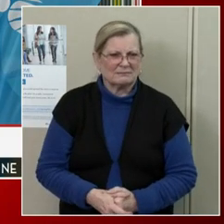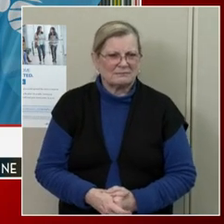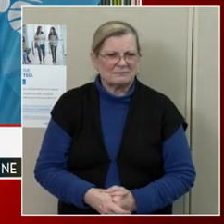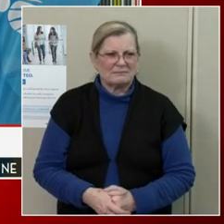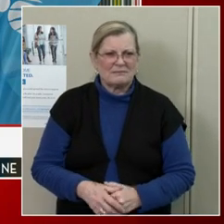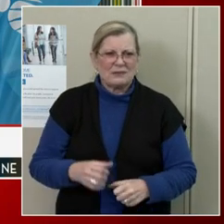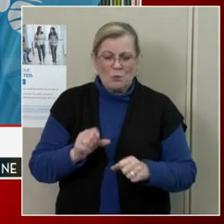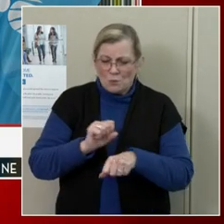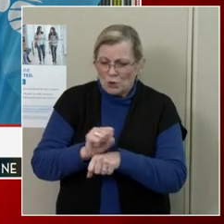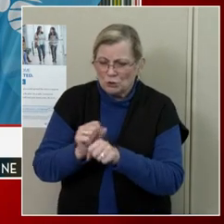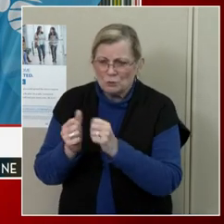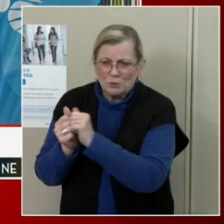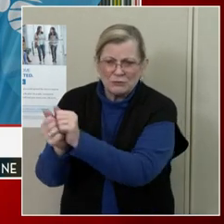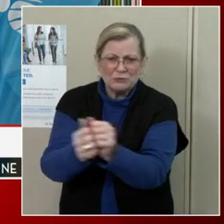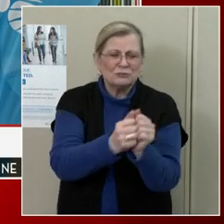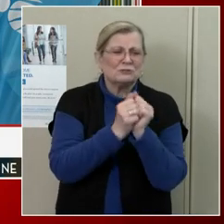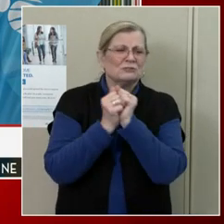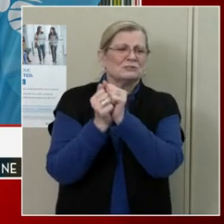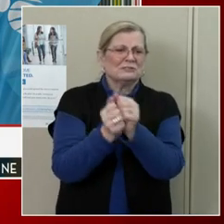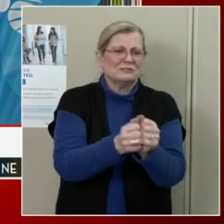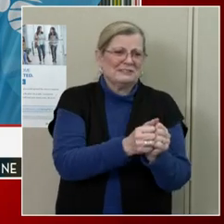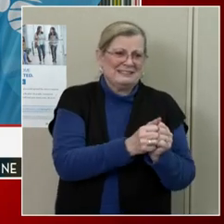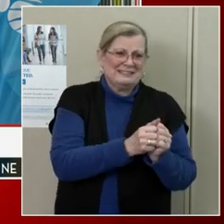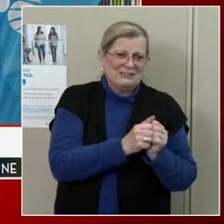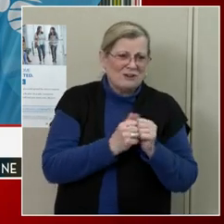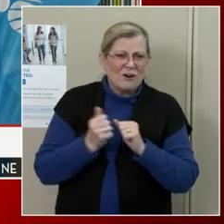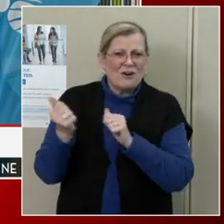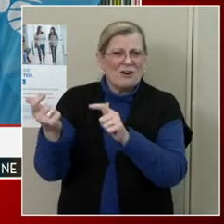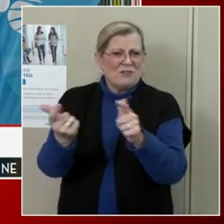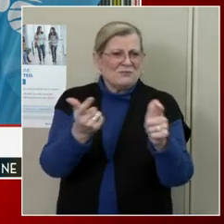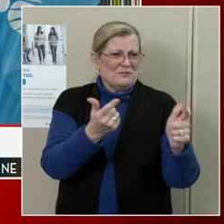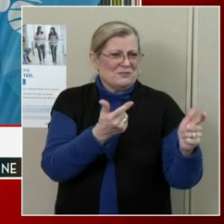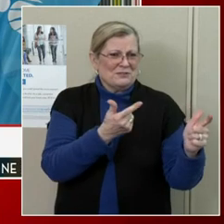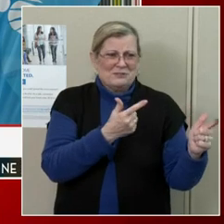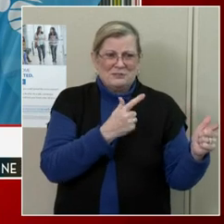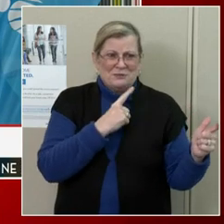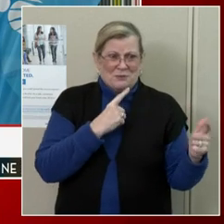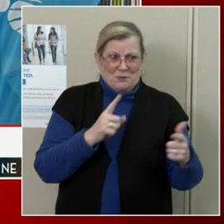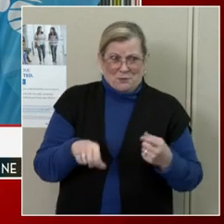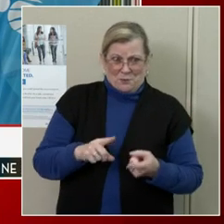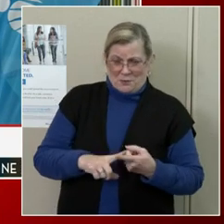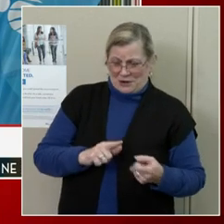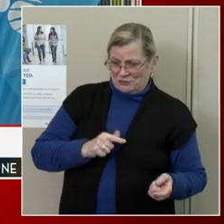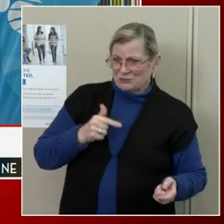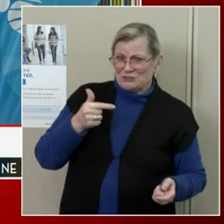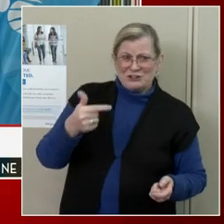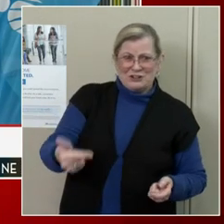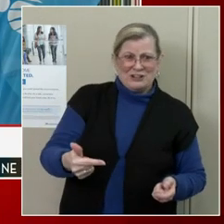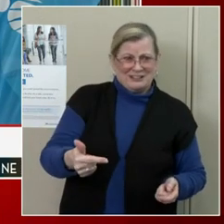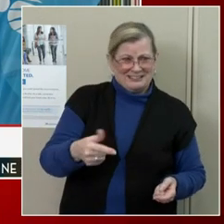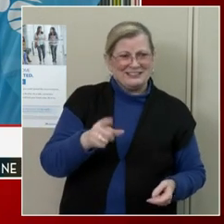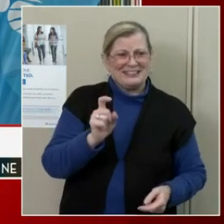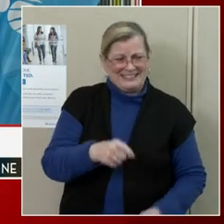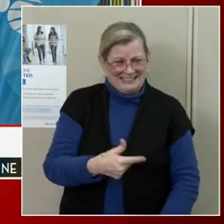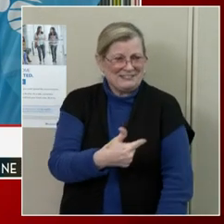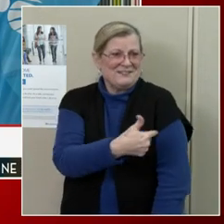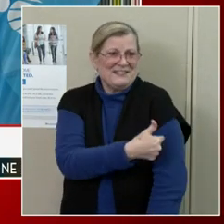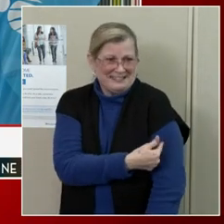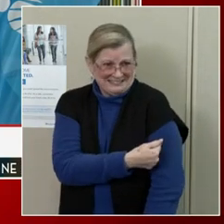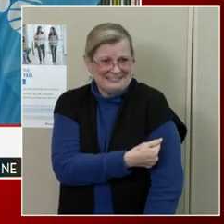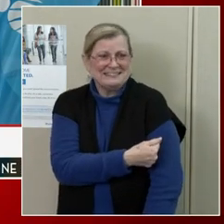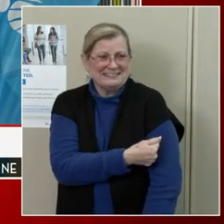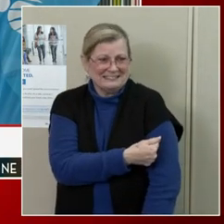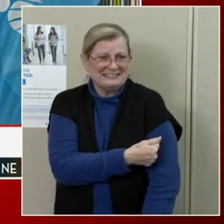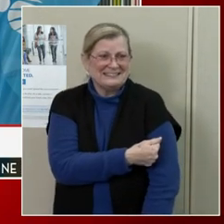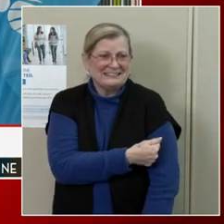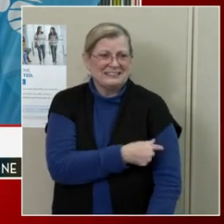that is everybody getting a vaccine when it's their turn. And Dr. Nesbitt has been working hand